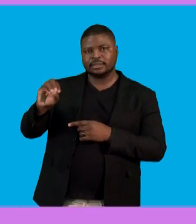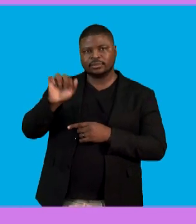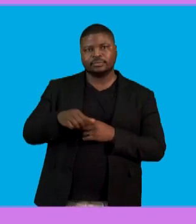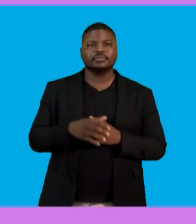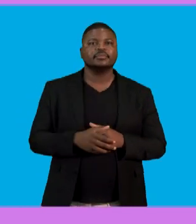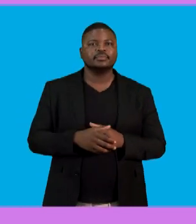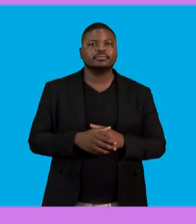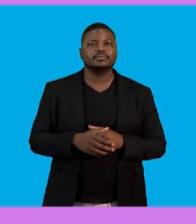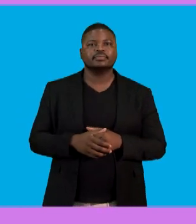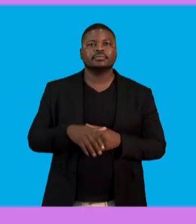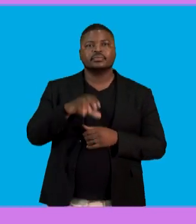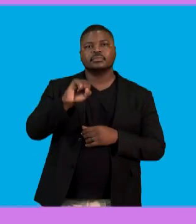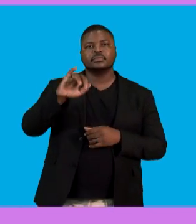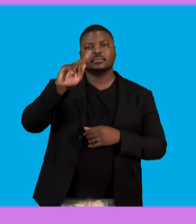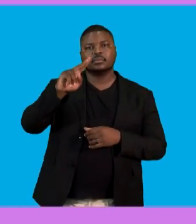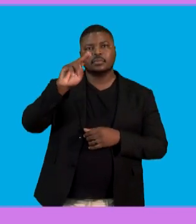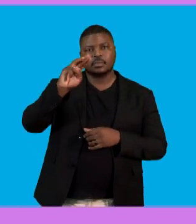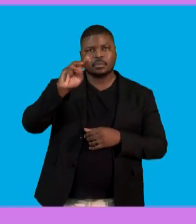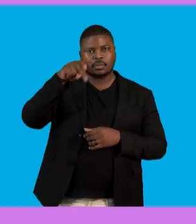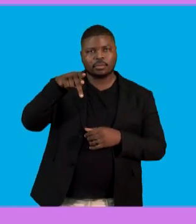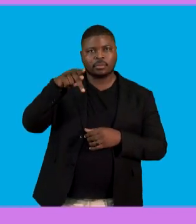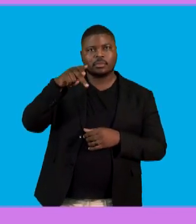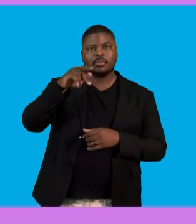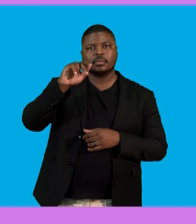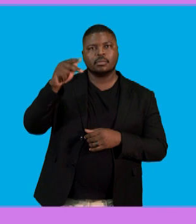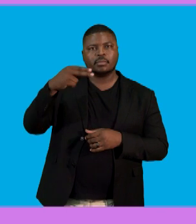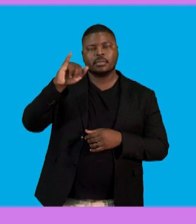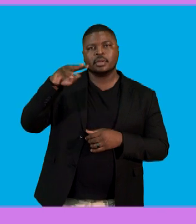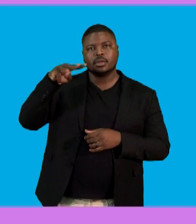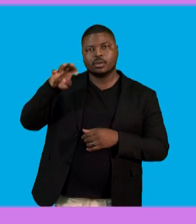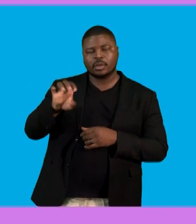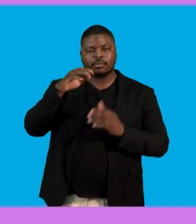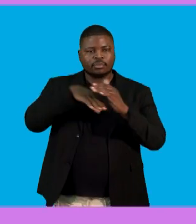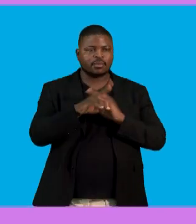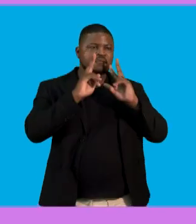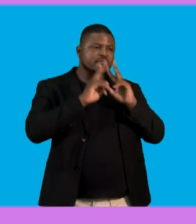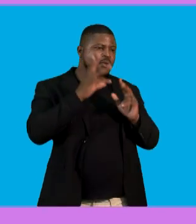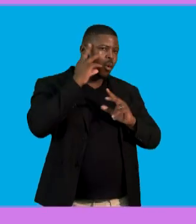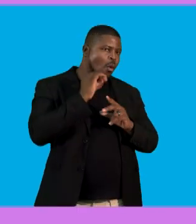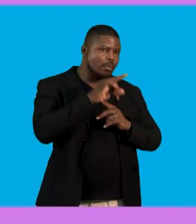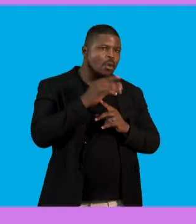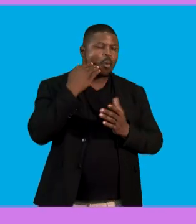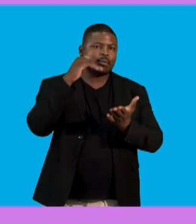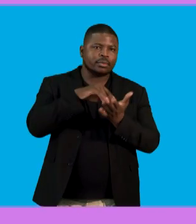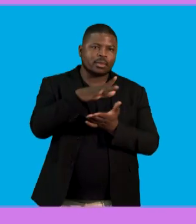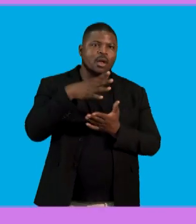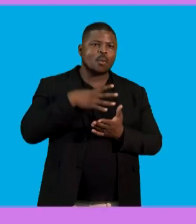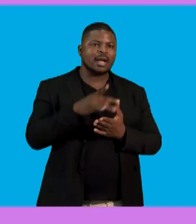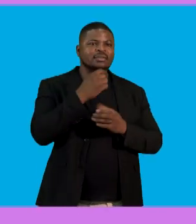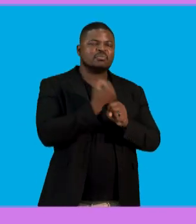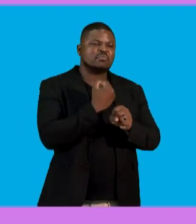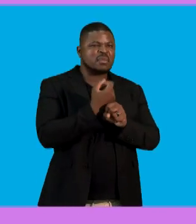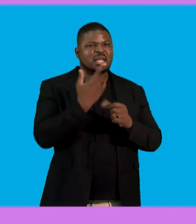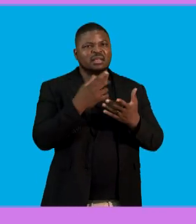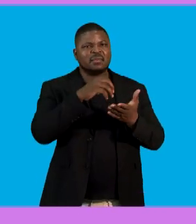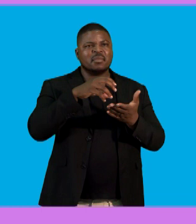grandmother during winter holidays. She decided to make her some cake and she used the following recipe. The recipe that